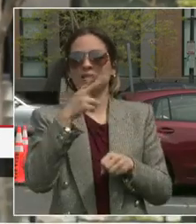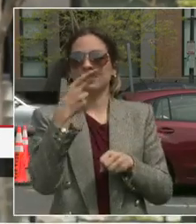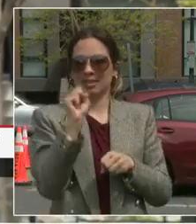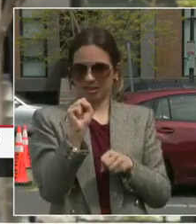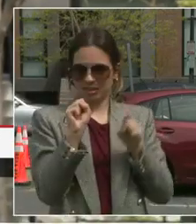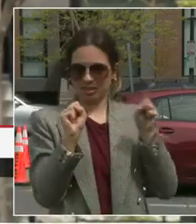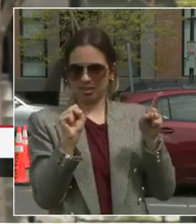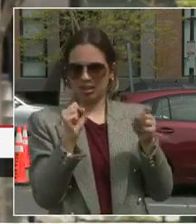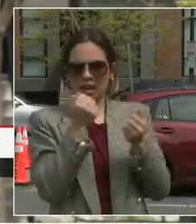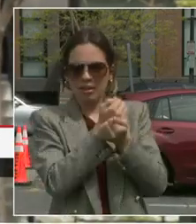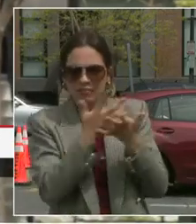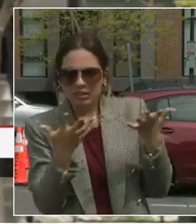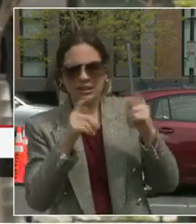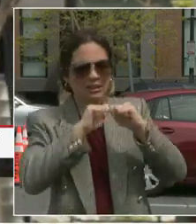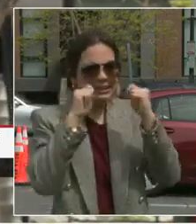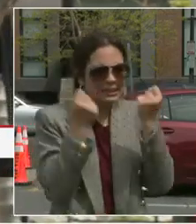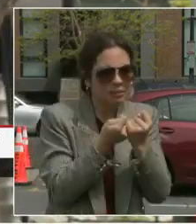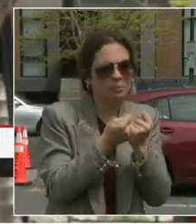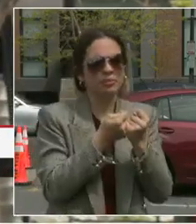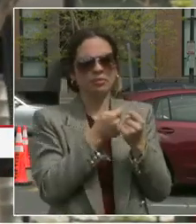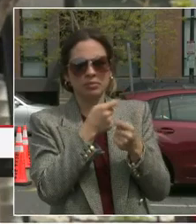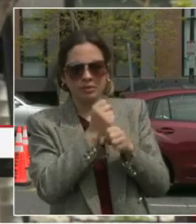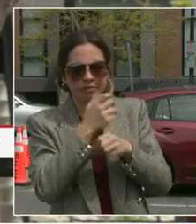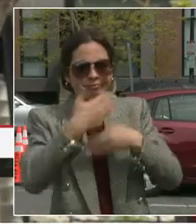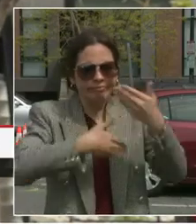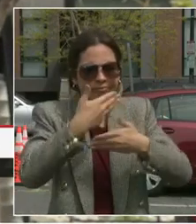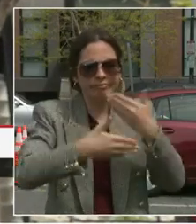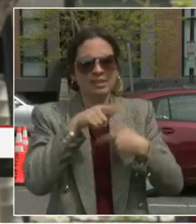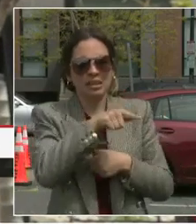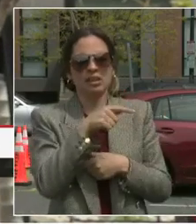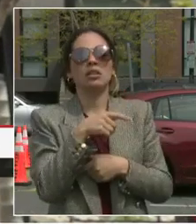our entire Homeward DC